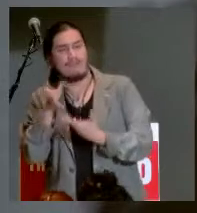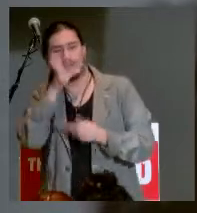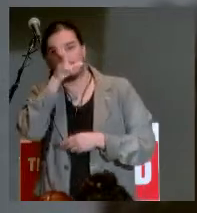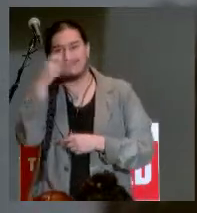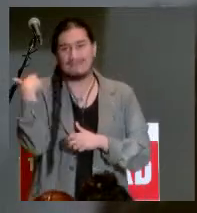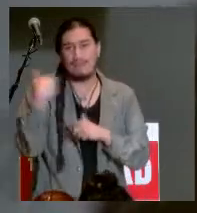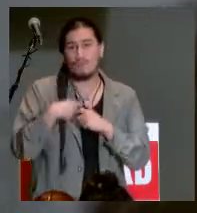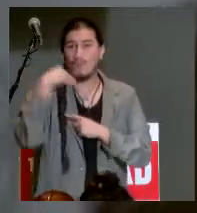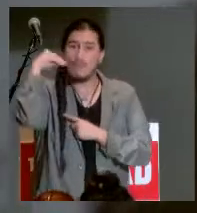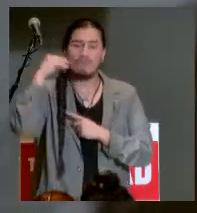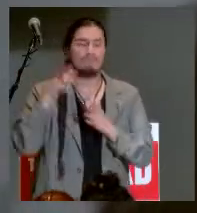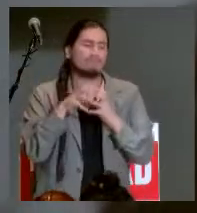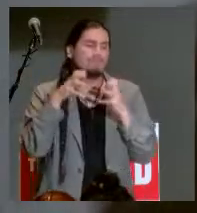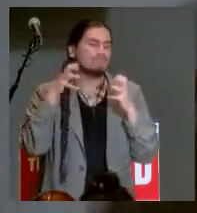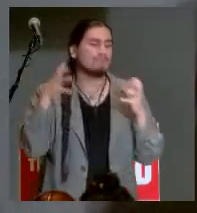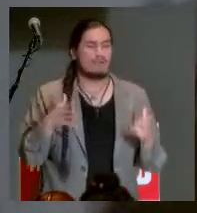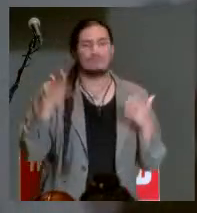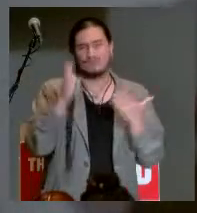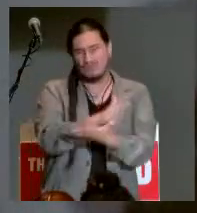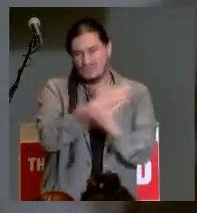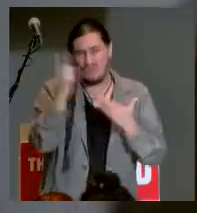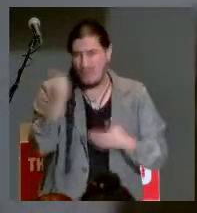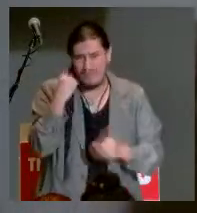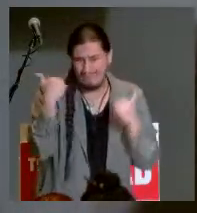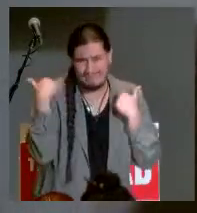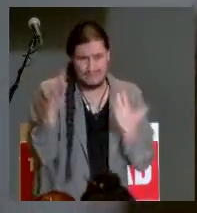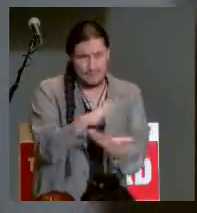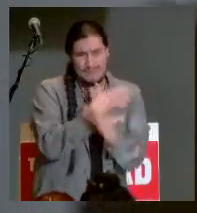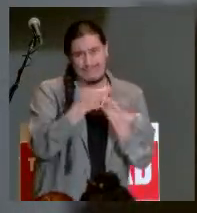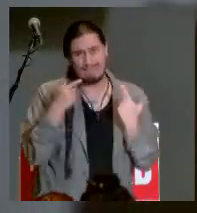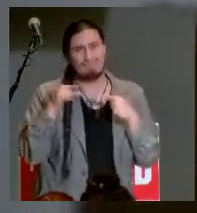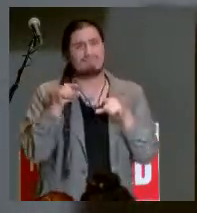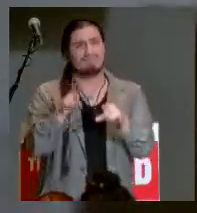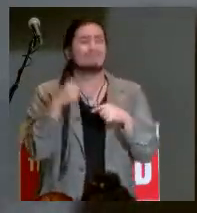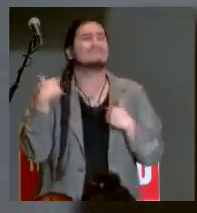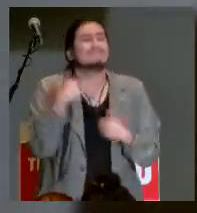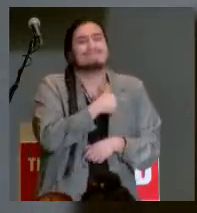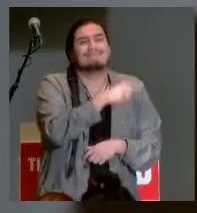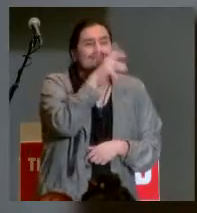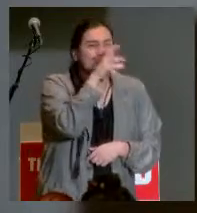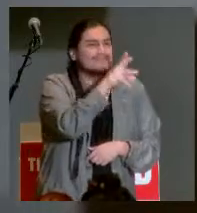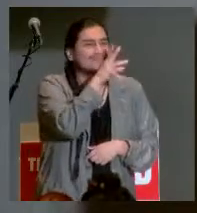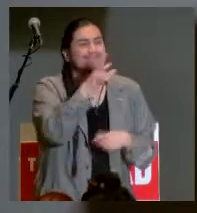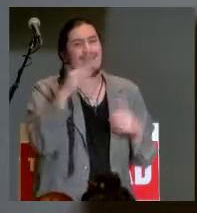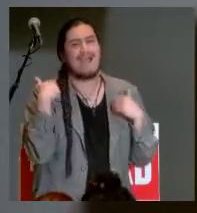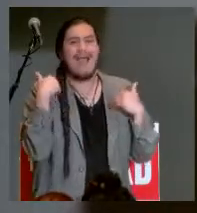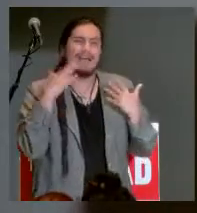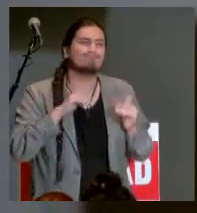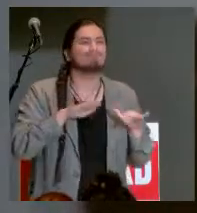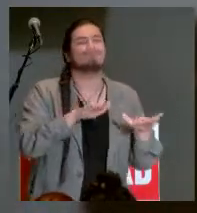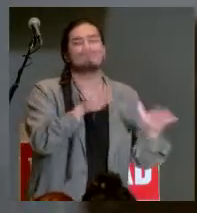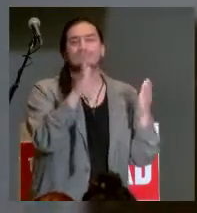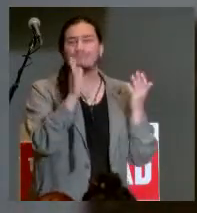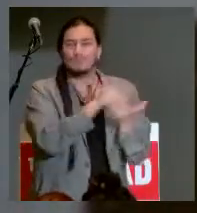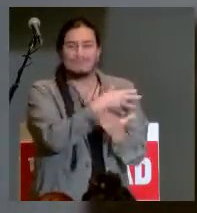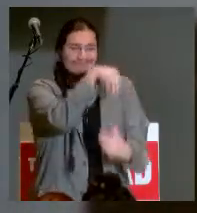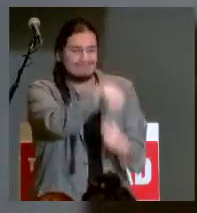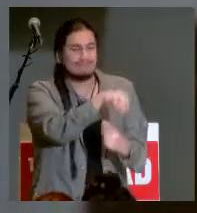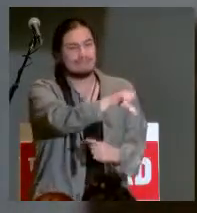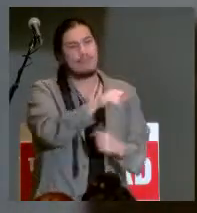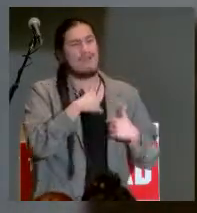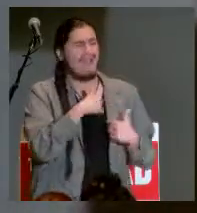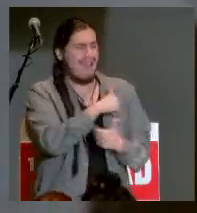Spanish at home, there's so much music. There was always music. Mm-hmm. Like we talk mm-hmm. in music, mm-hmm. we talk in story, like, mm-hmm. you know? And